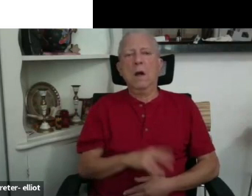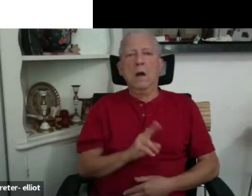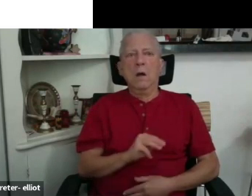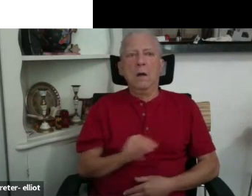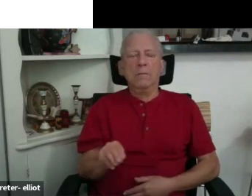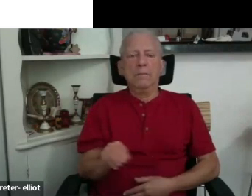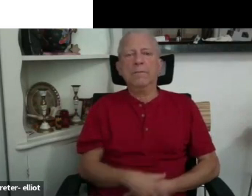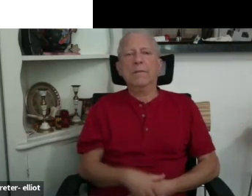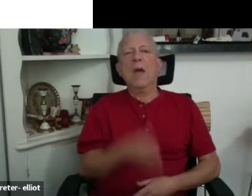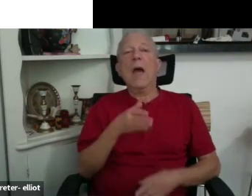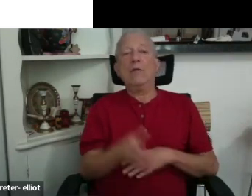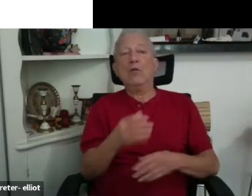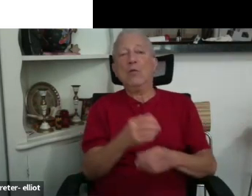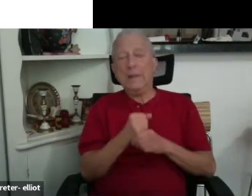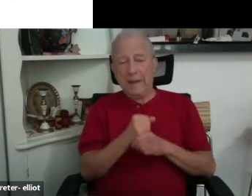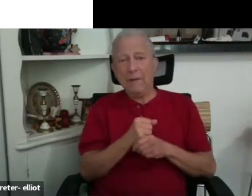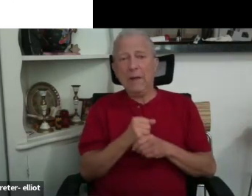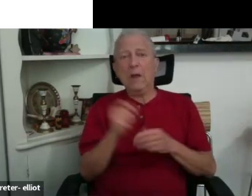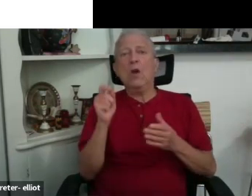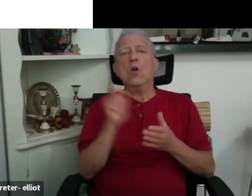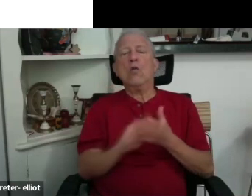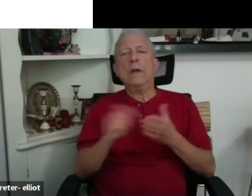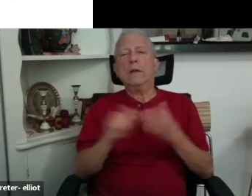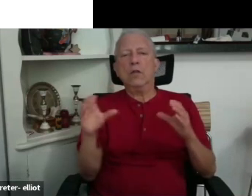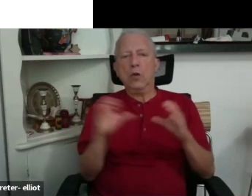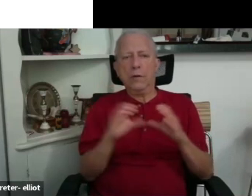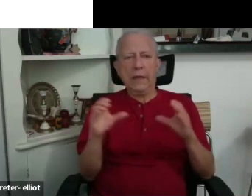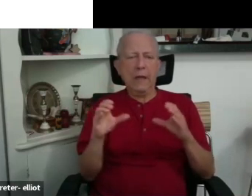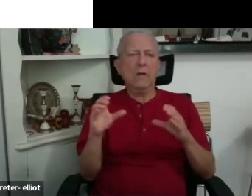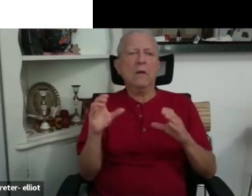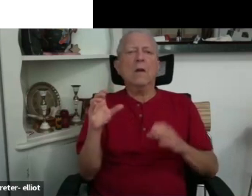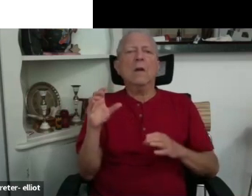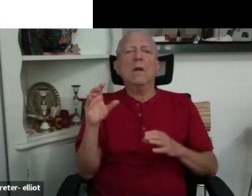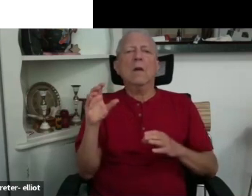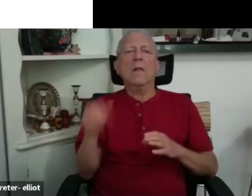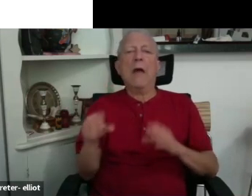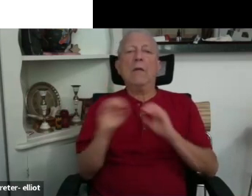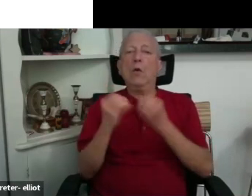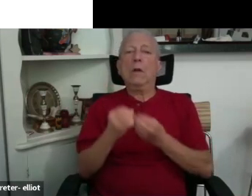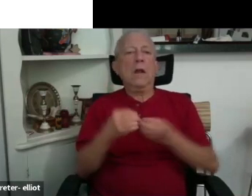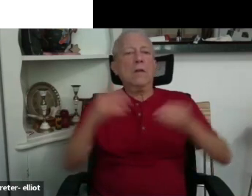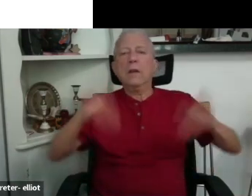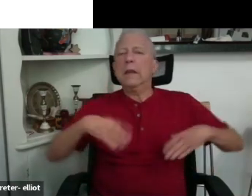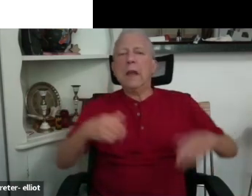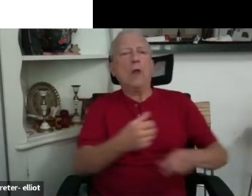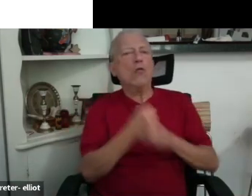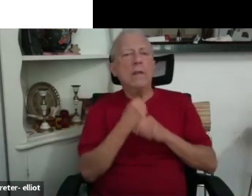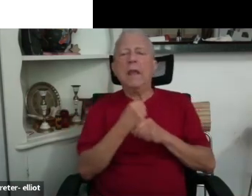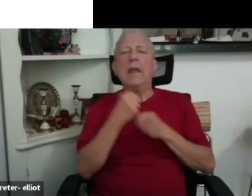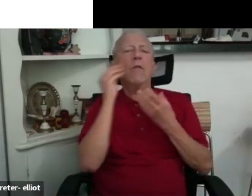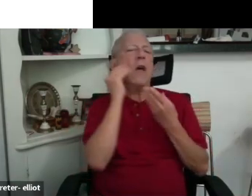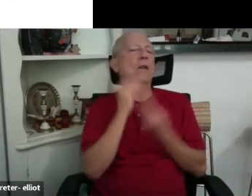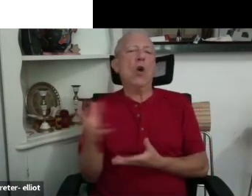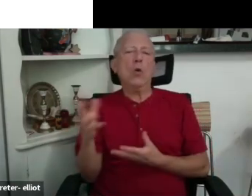after receiving the written certification that the organization did not receive the notice,